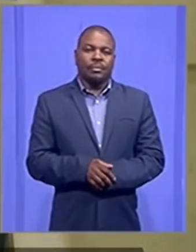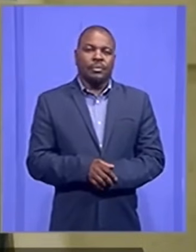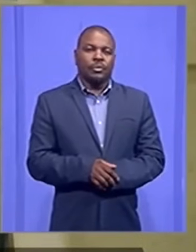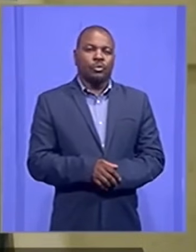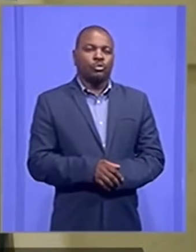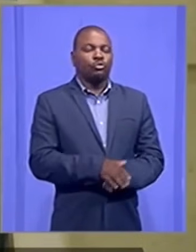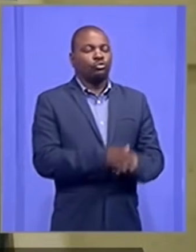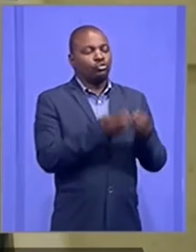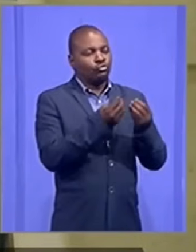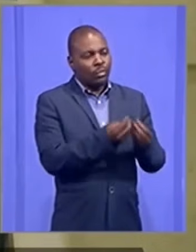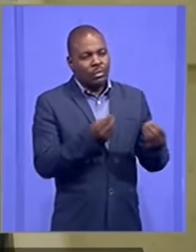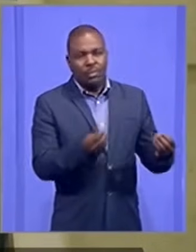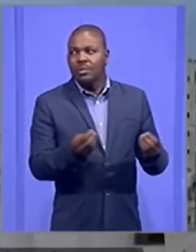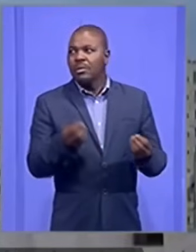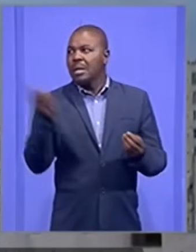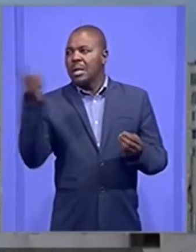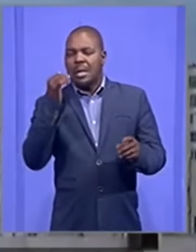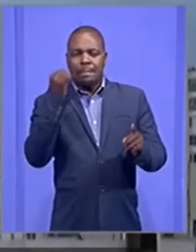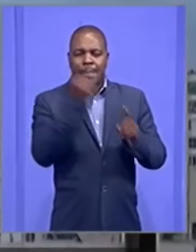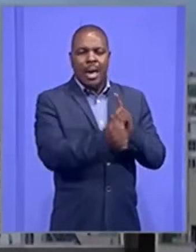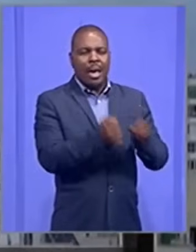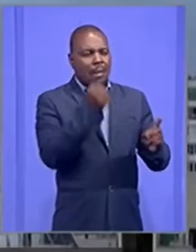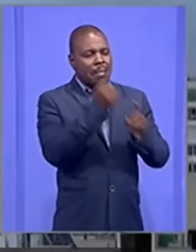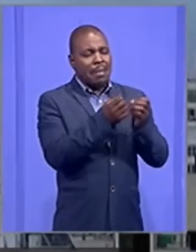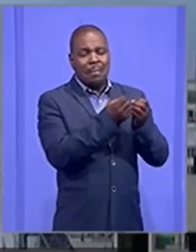slaughter of children.